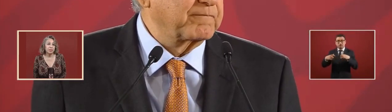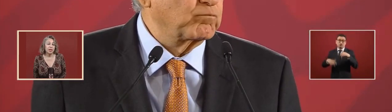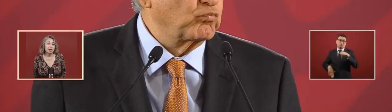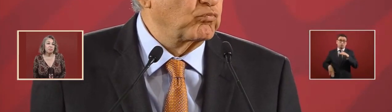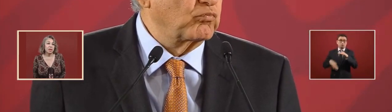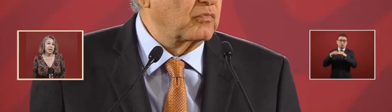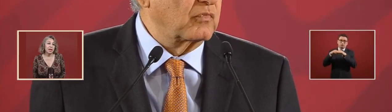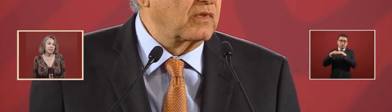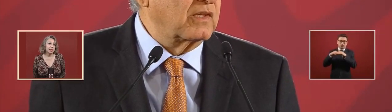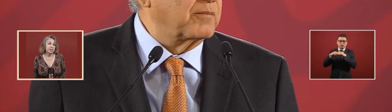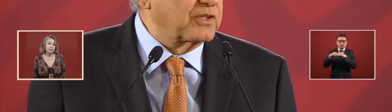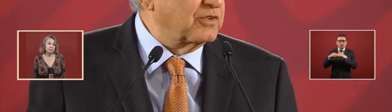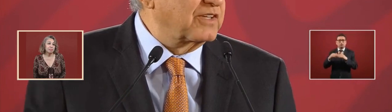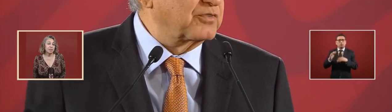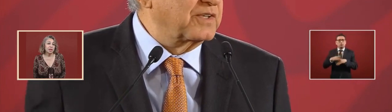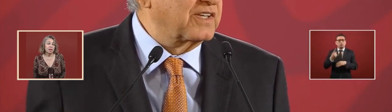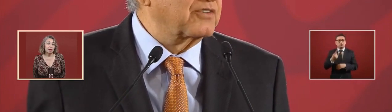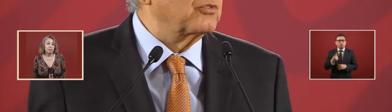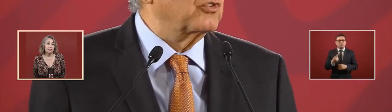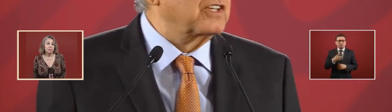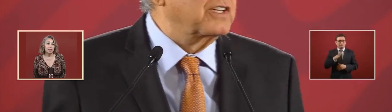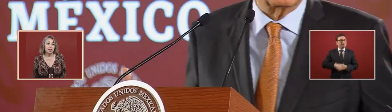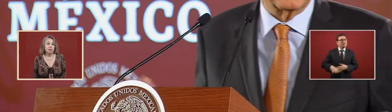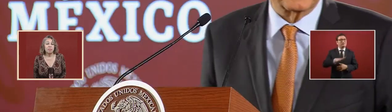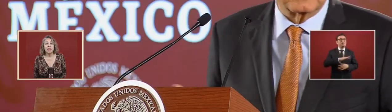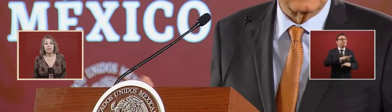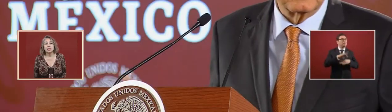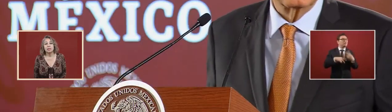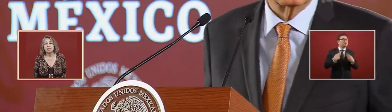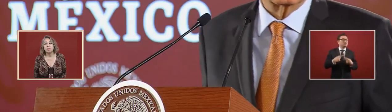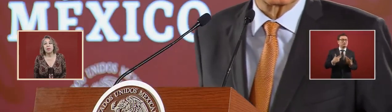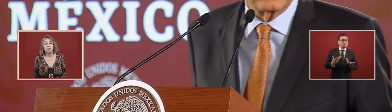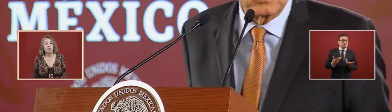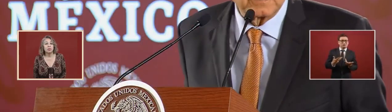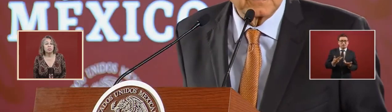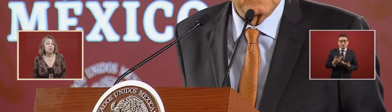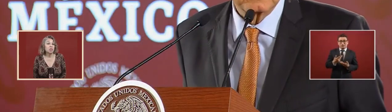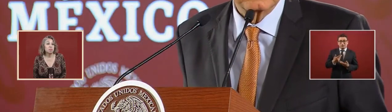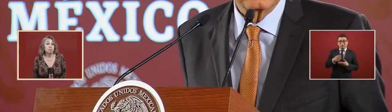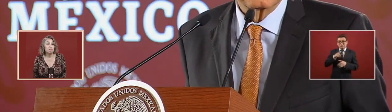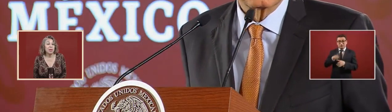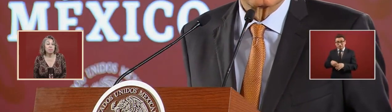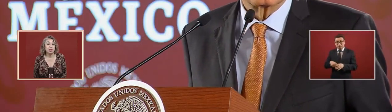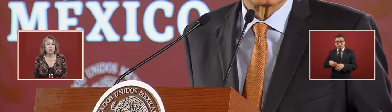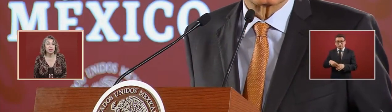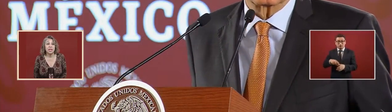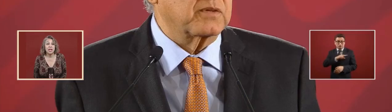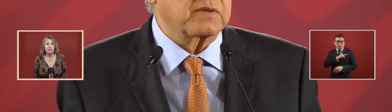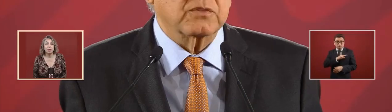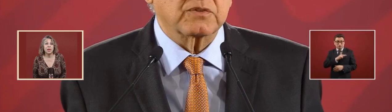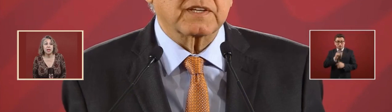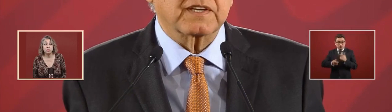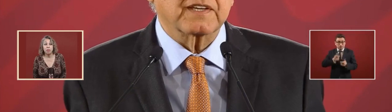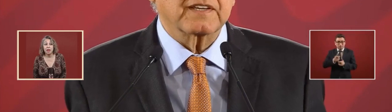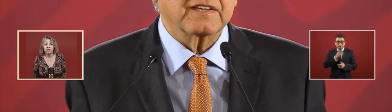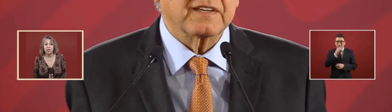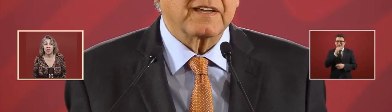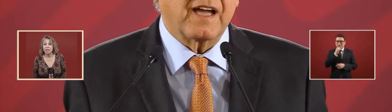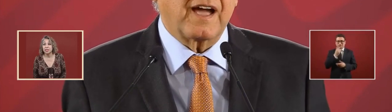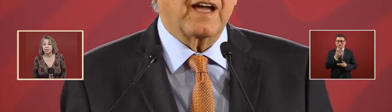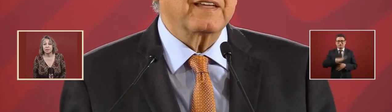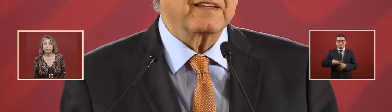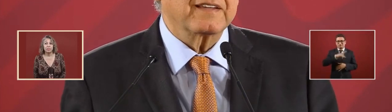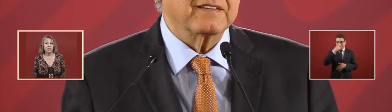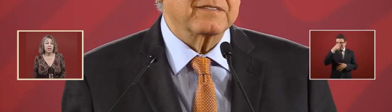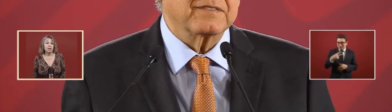porque because la mayoría de los mexicanos no tiene para because the people most people didn't have the money to pay for